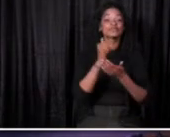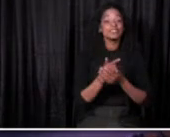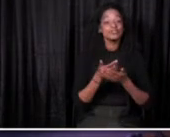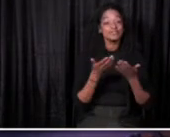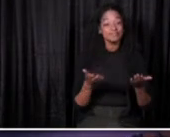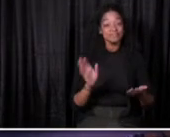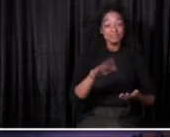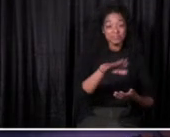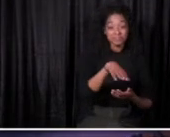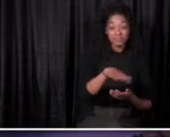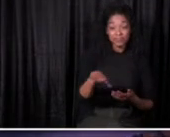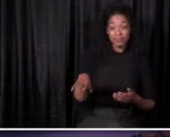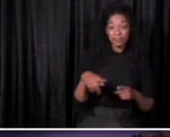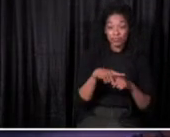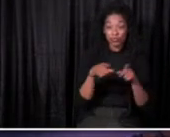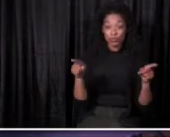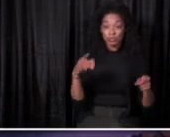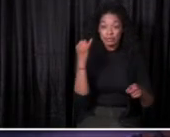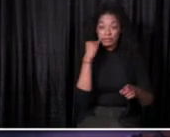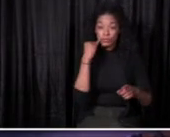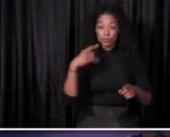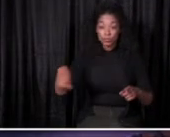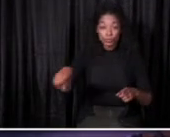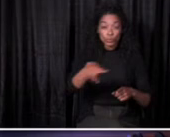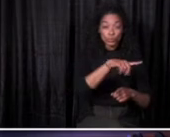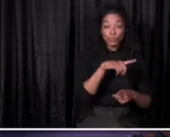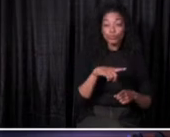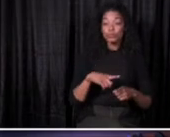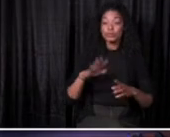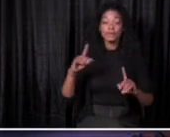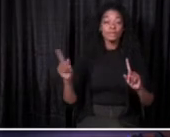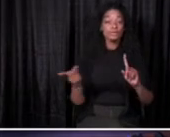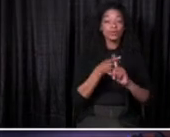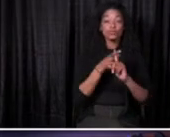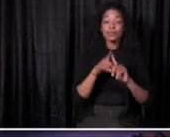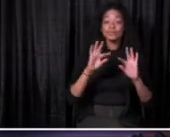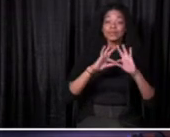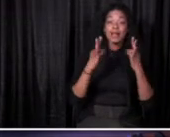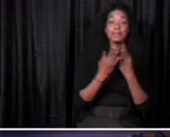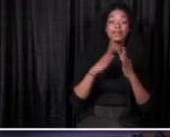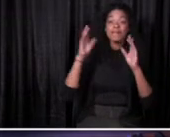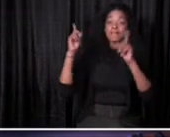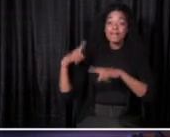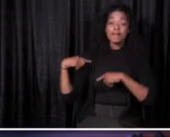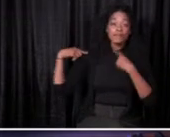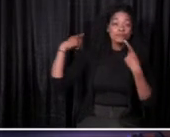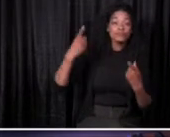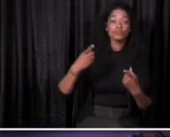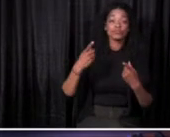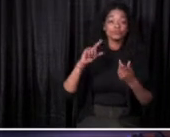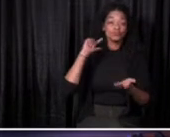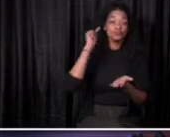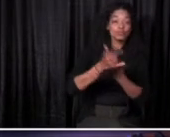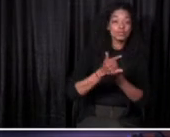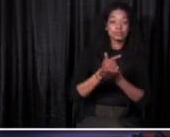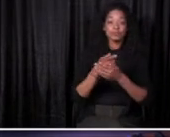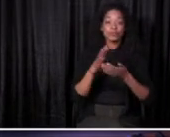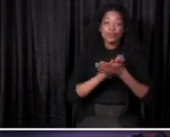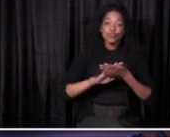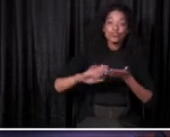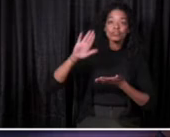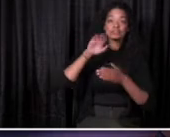if you are the first in your family to graduate with a college